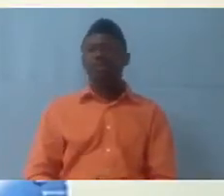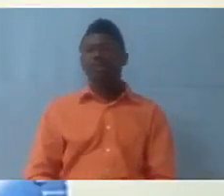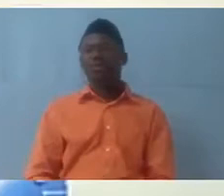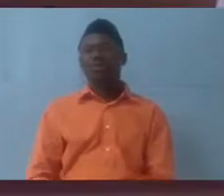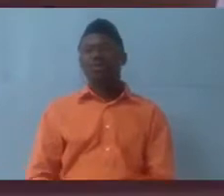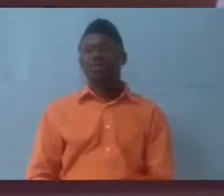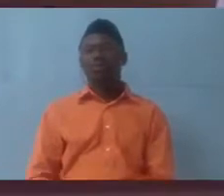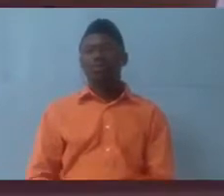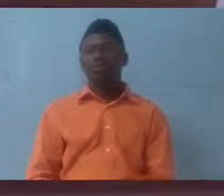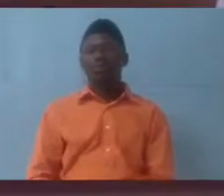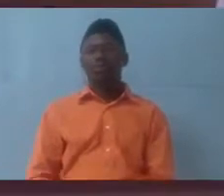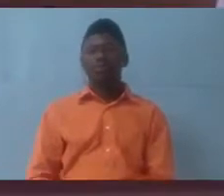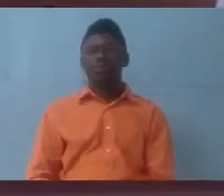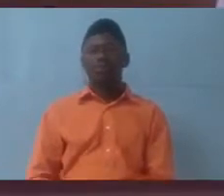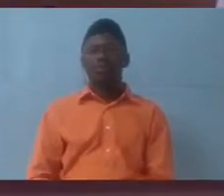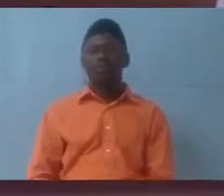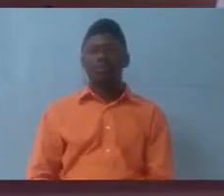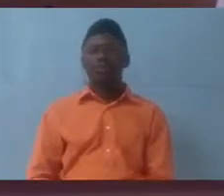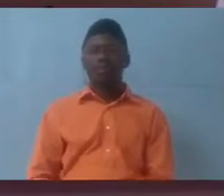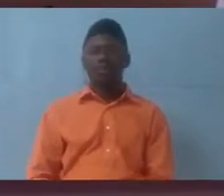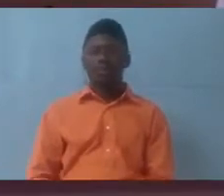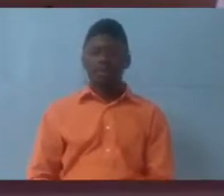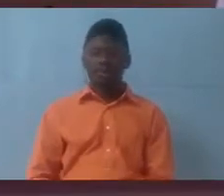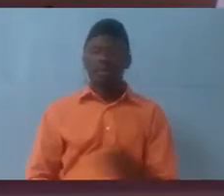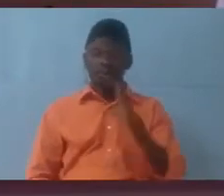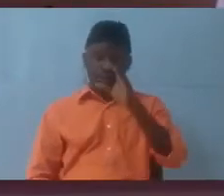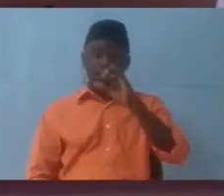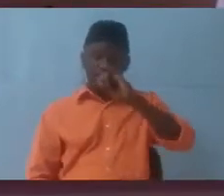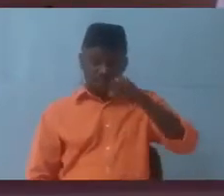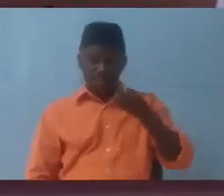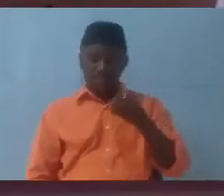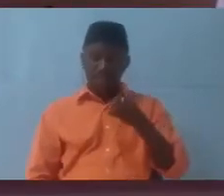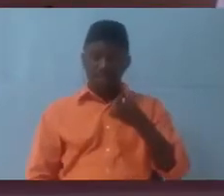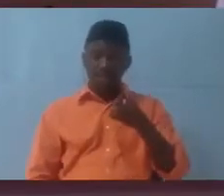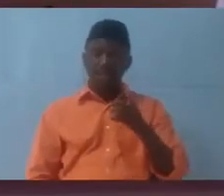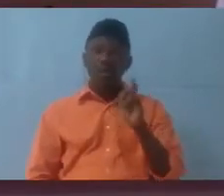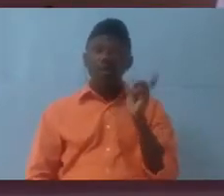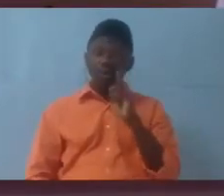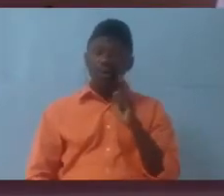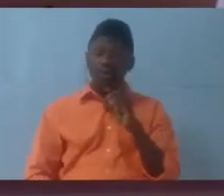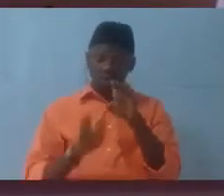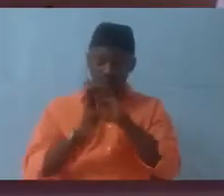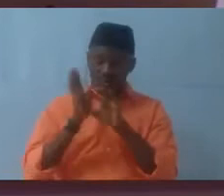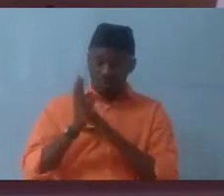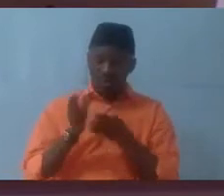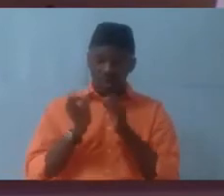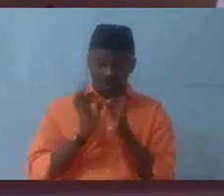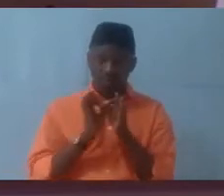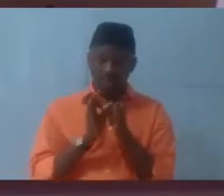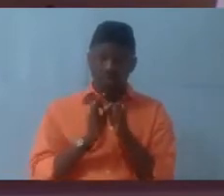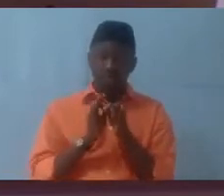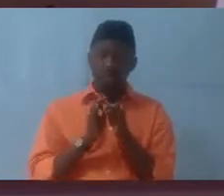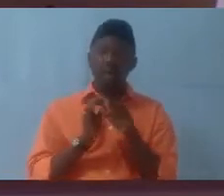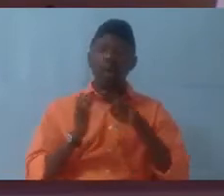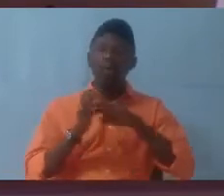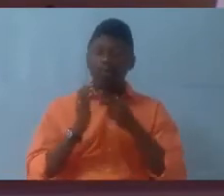I don't understand the CJ according to the constitution yes chief justice bi ci li nga xamne non la ko lu wa terele is the overall head mom moy njitli